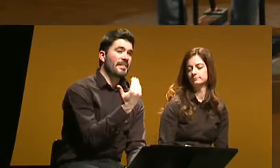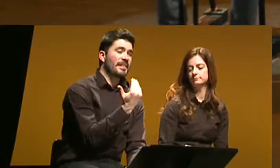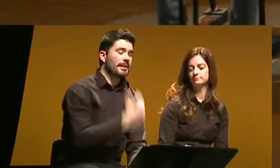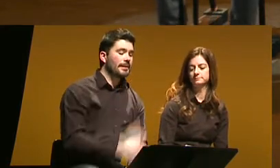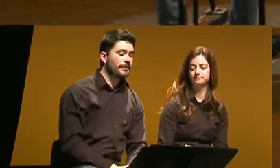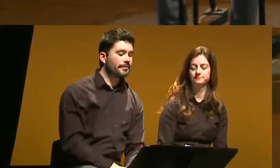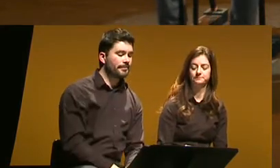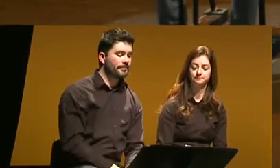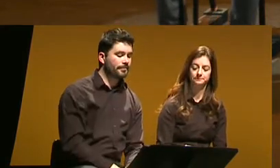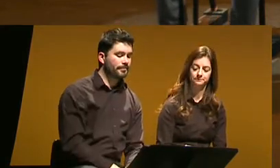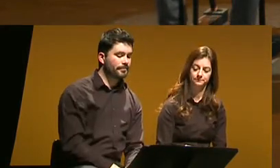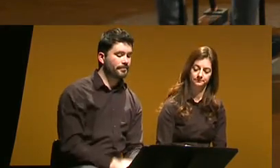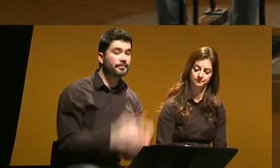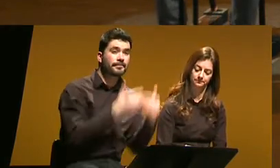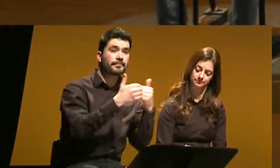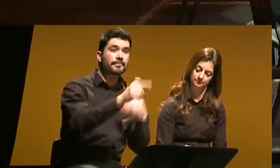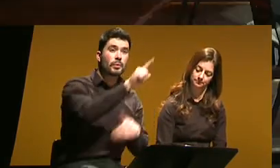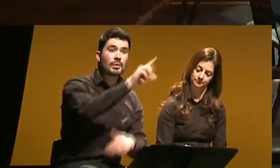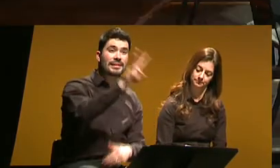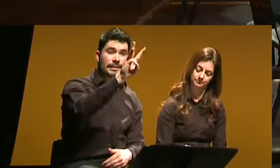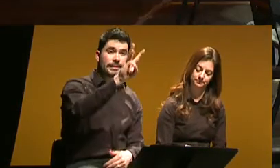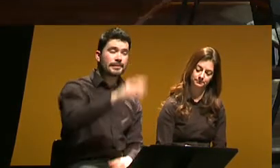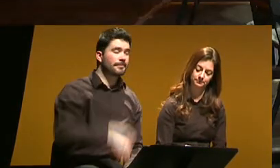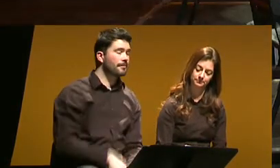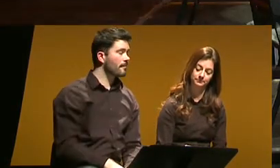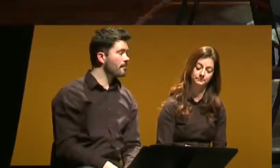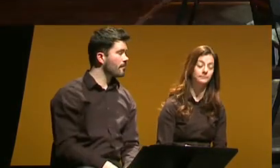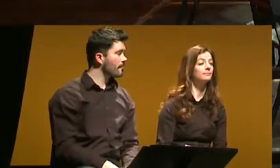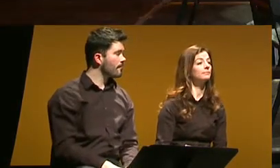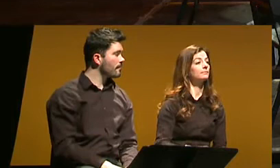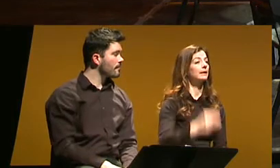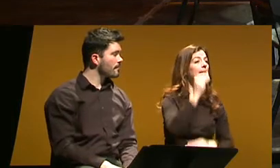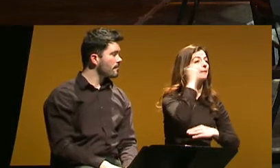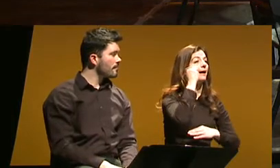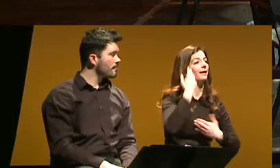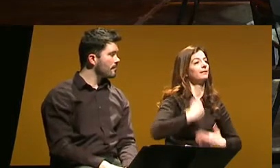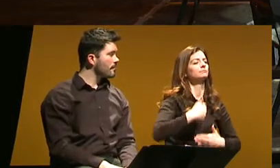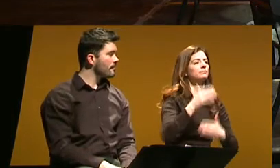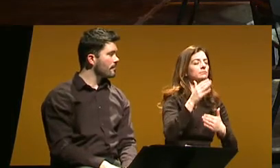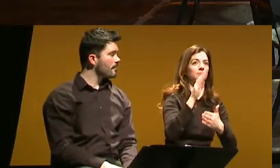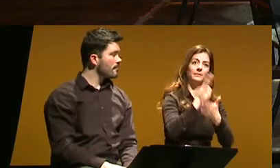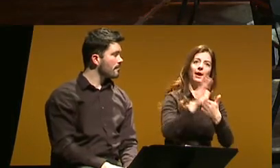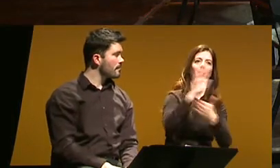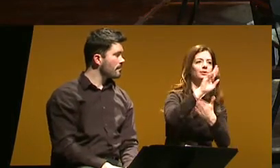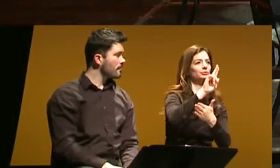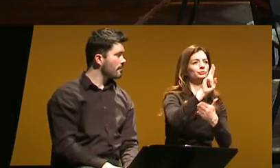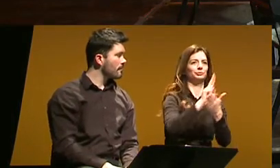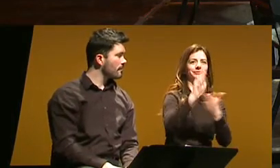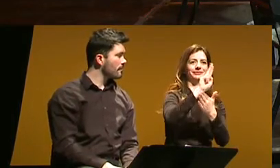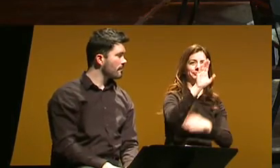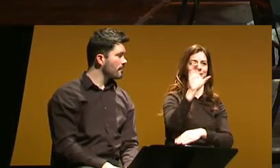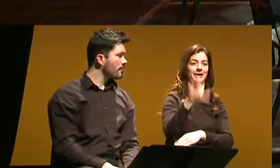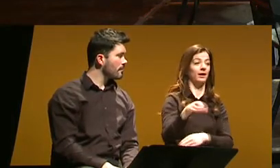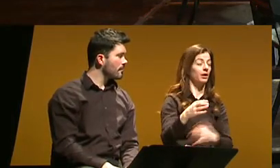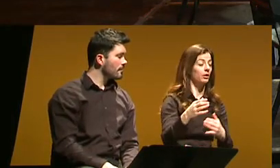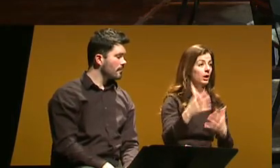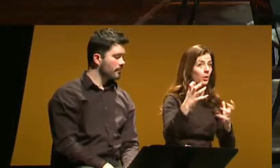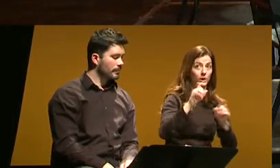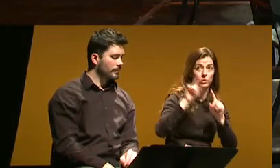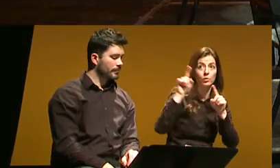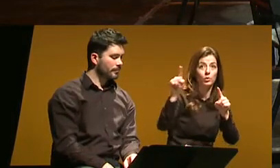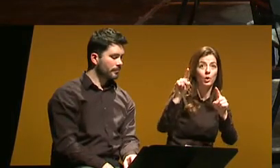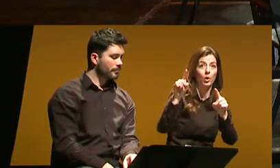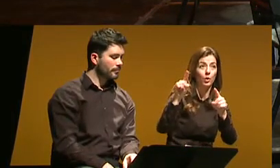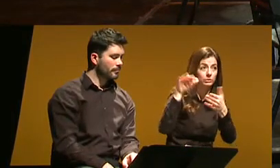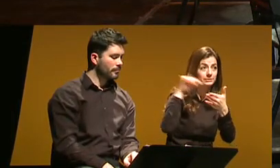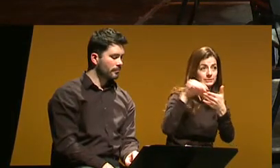2006. 2006. I'm an international relations major at the University of Chicago. I decide to study abroad in China.